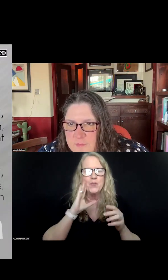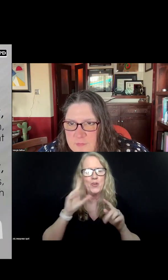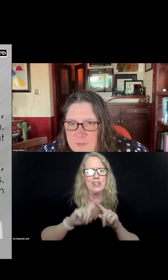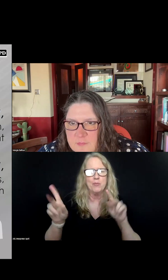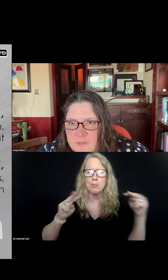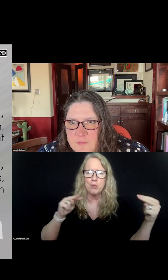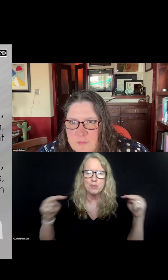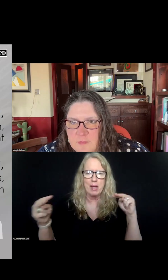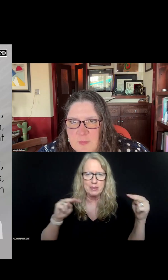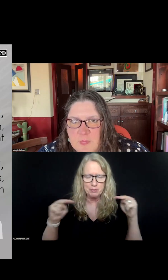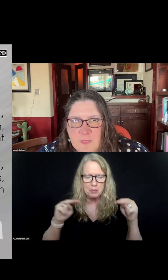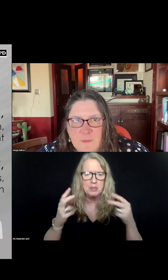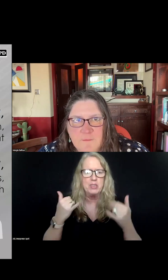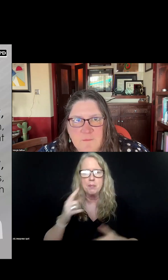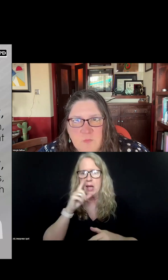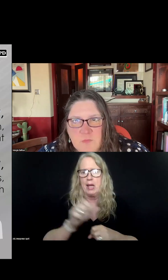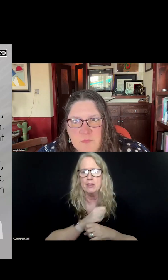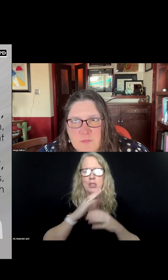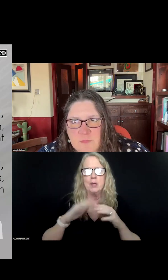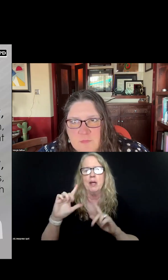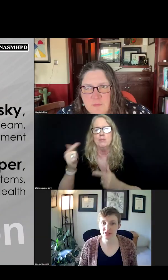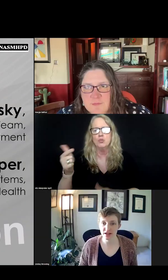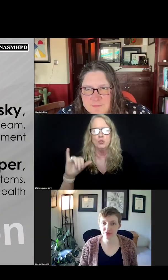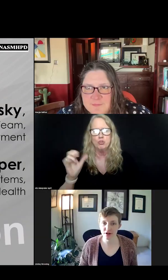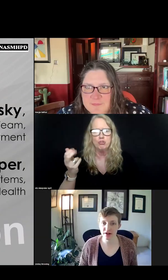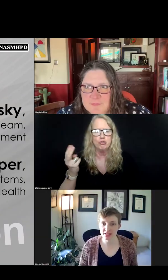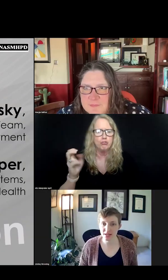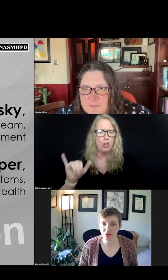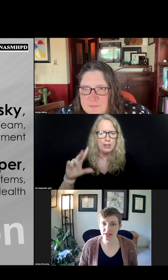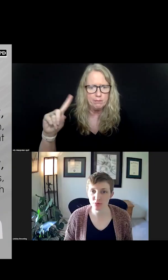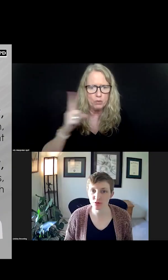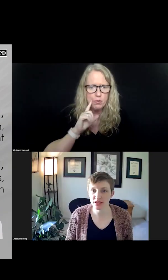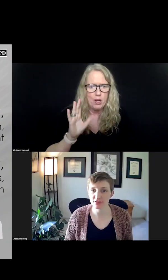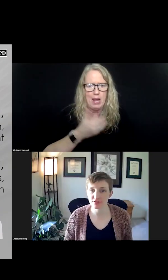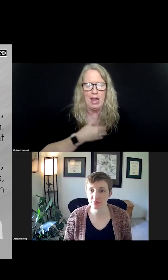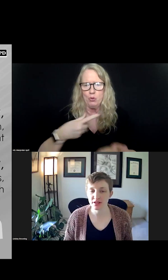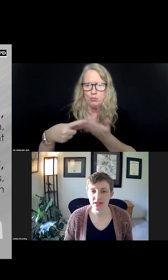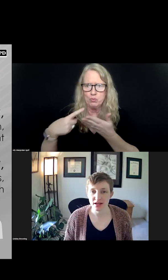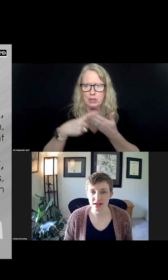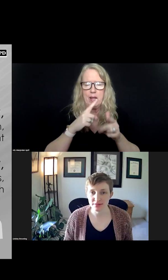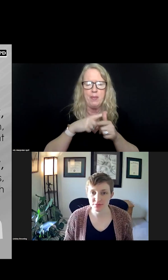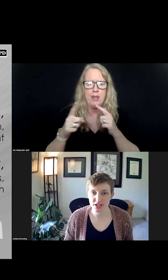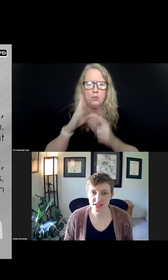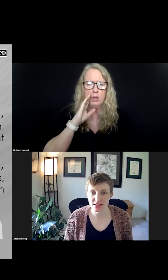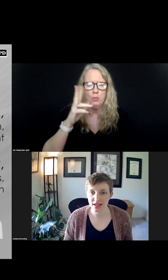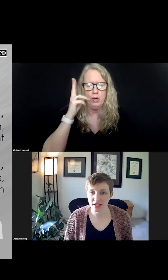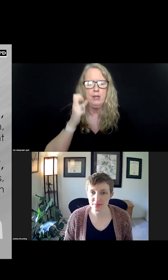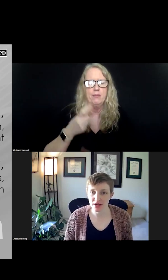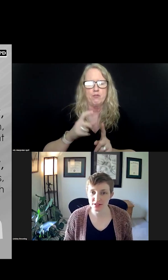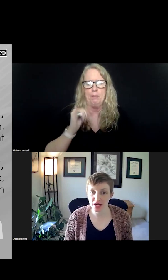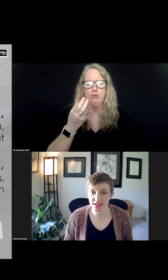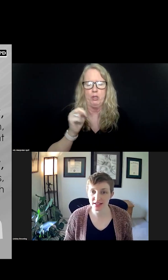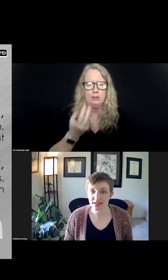perspectives. I think I'm going to actually turn it to Johnny first for our roundtable, and then we'll hear from Jason